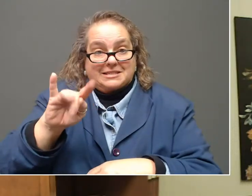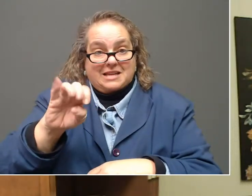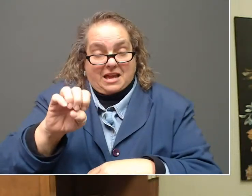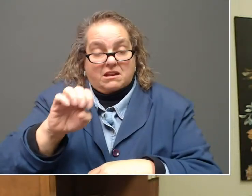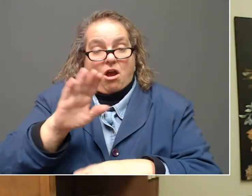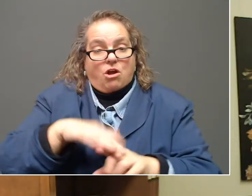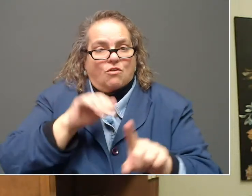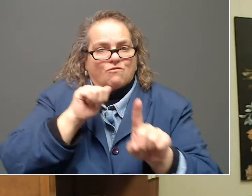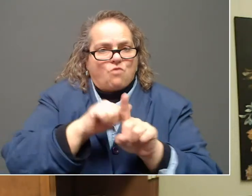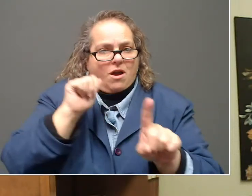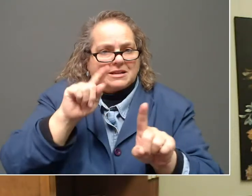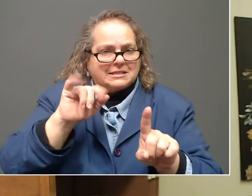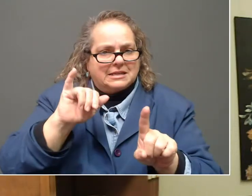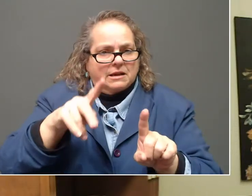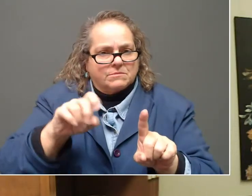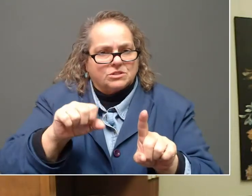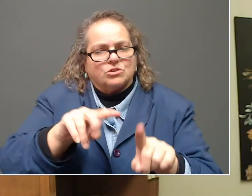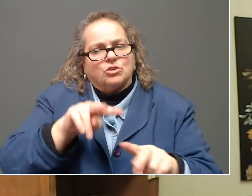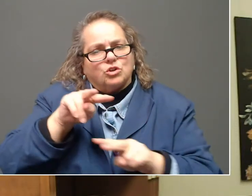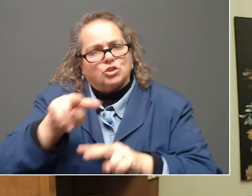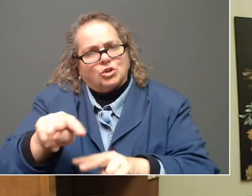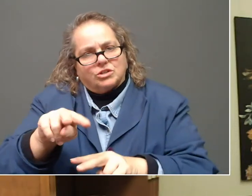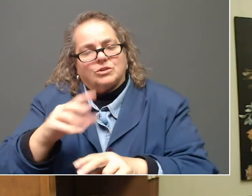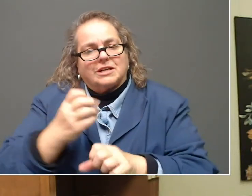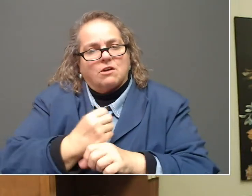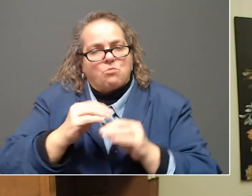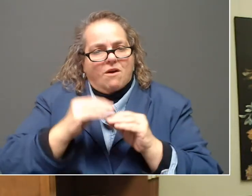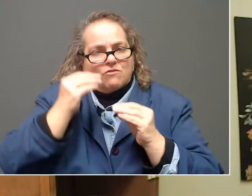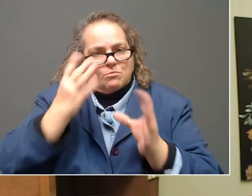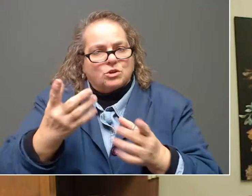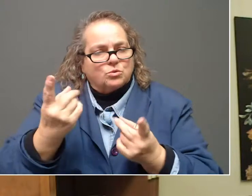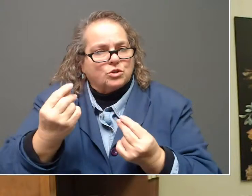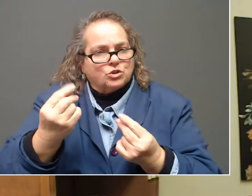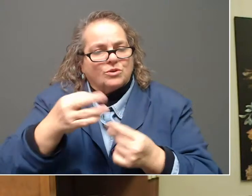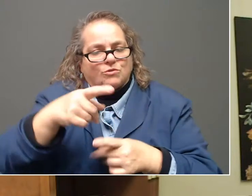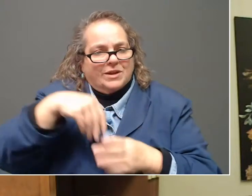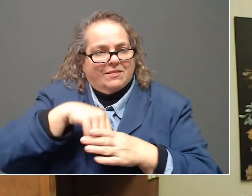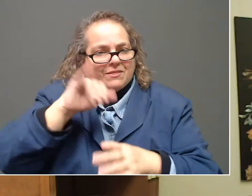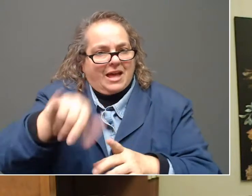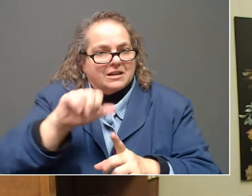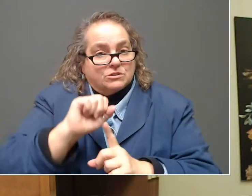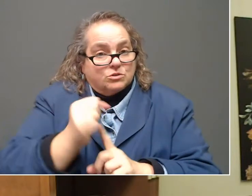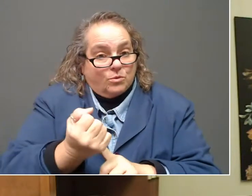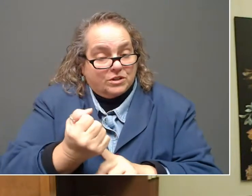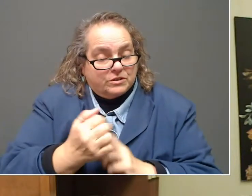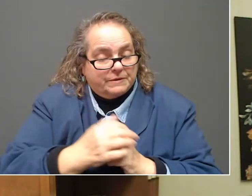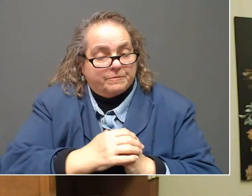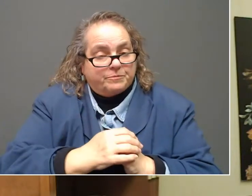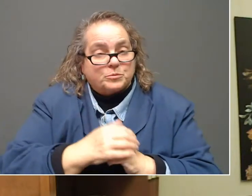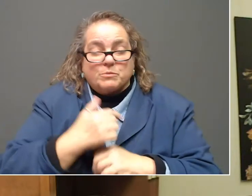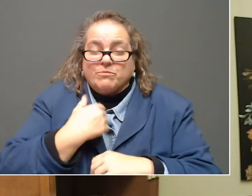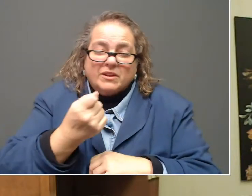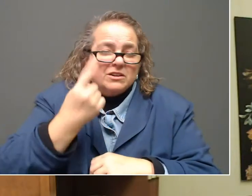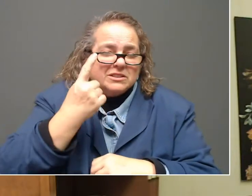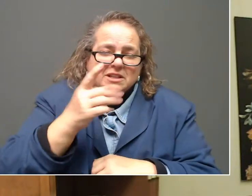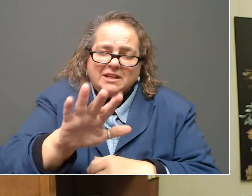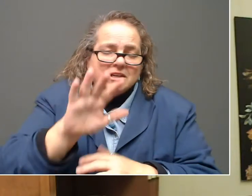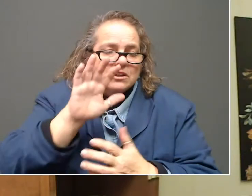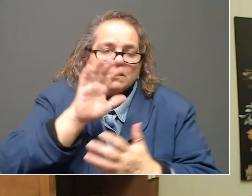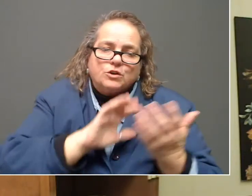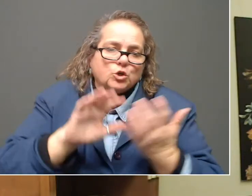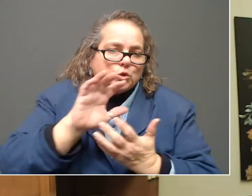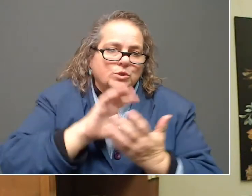the IRS has now announced if you do not have your corrected 1099-G by the time you need to file your